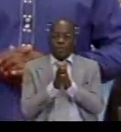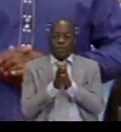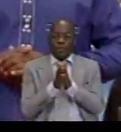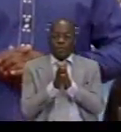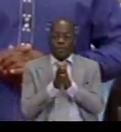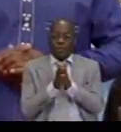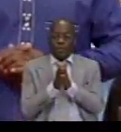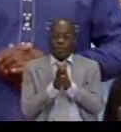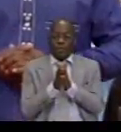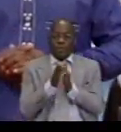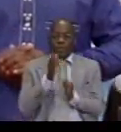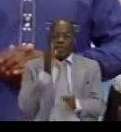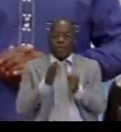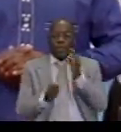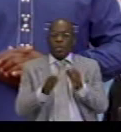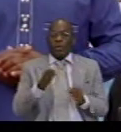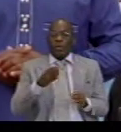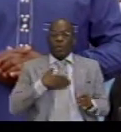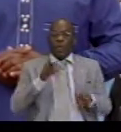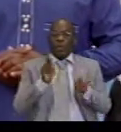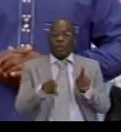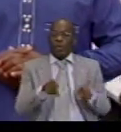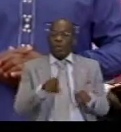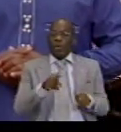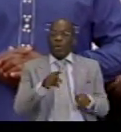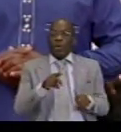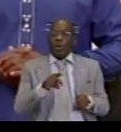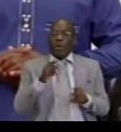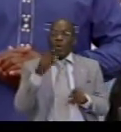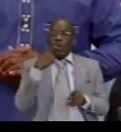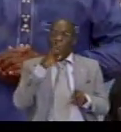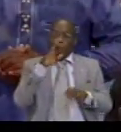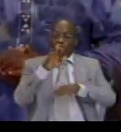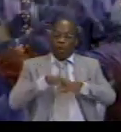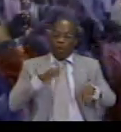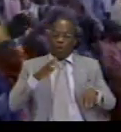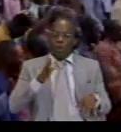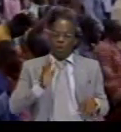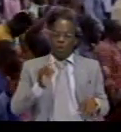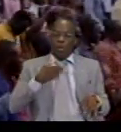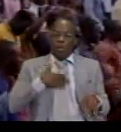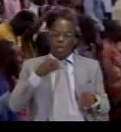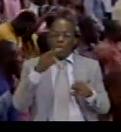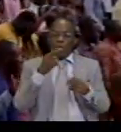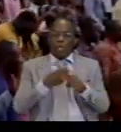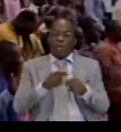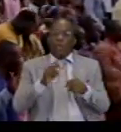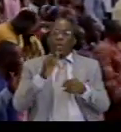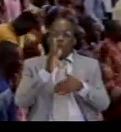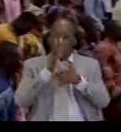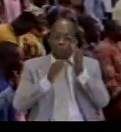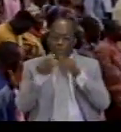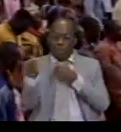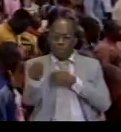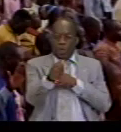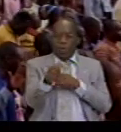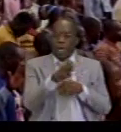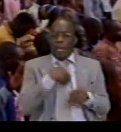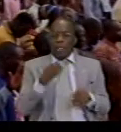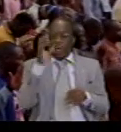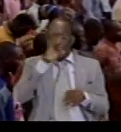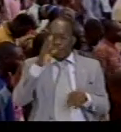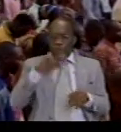If my people upon which my name is called humble himself, pray and seek my face, the Lord say, I will answer